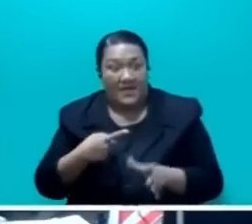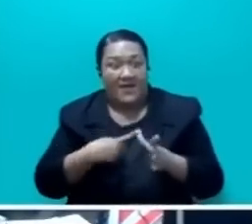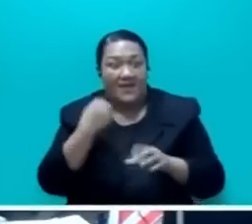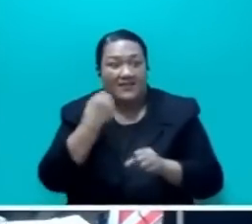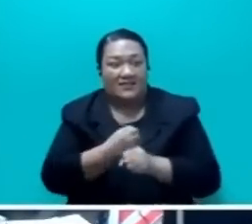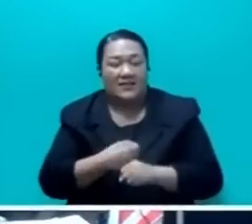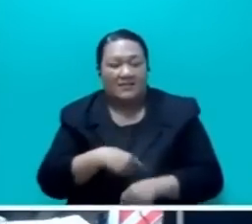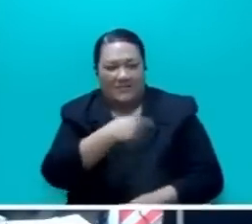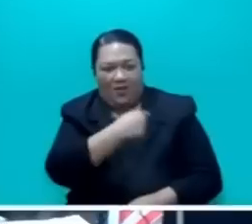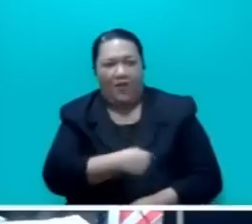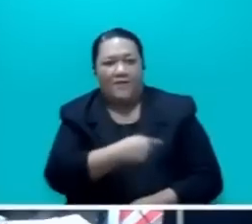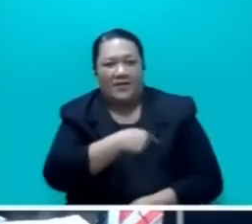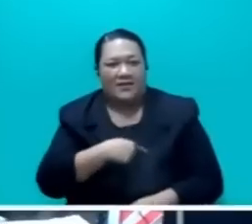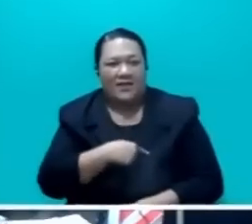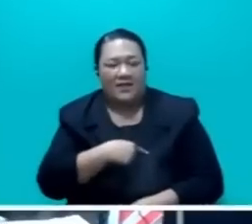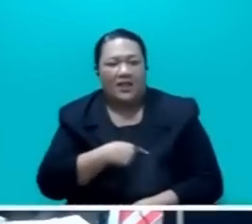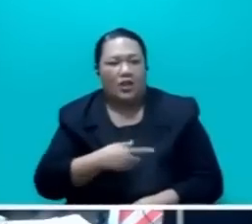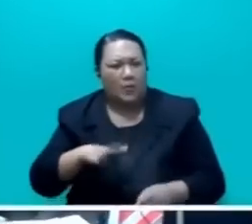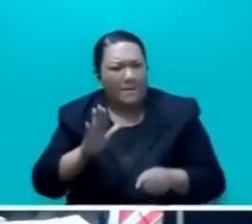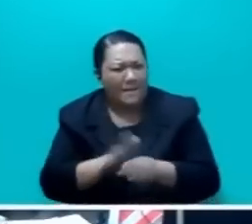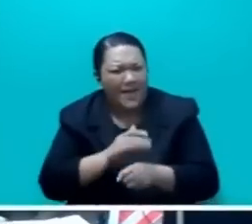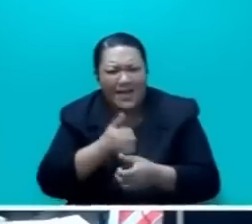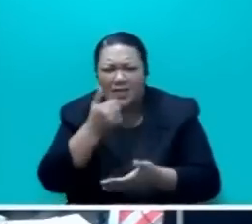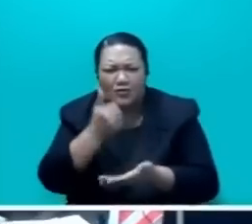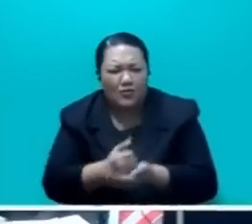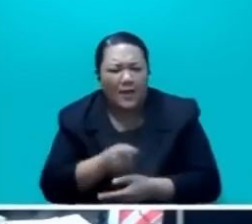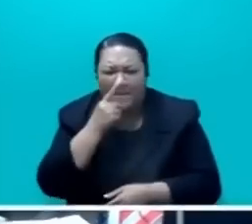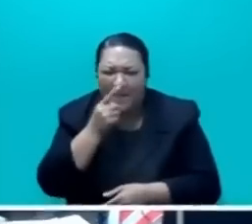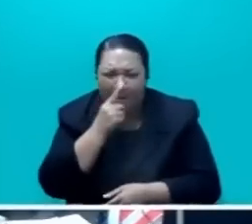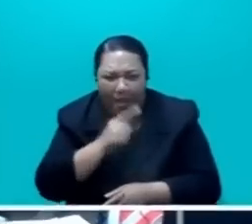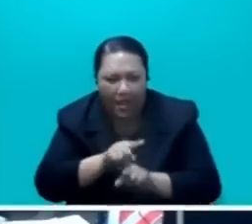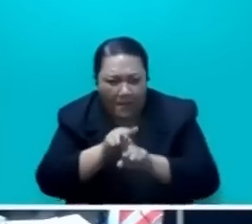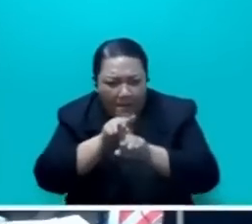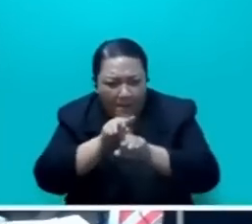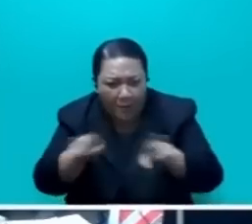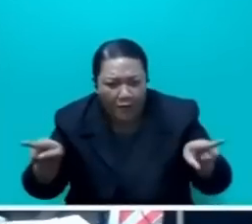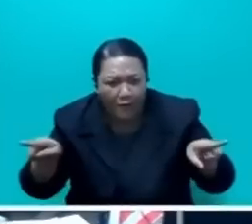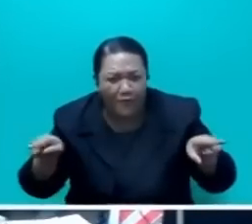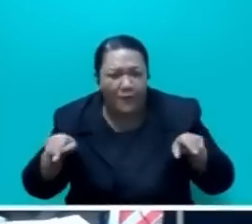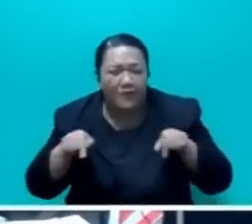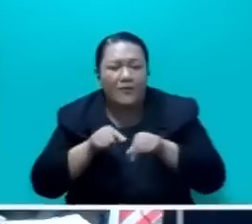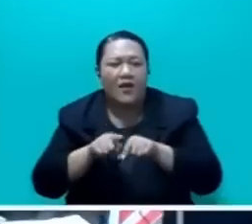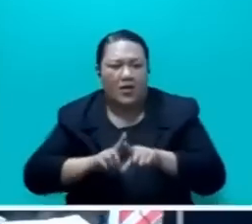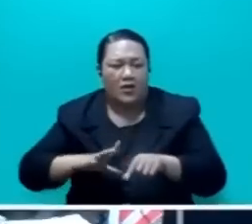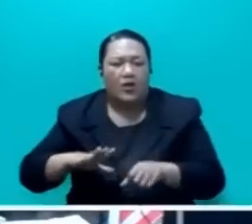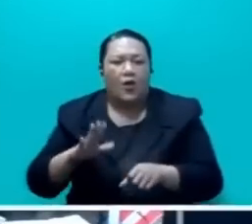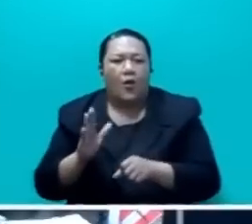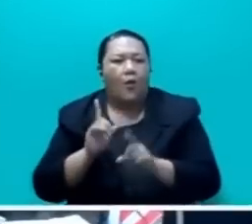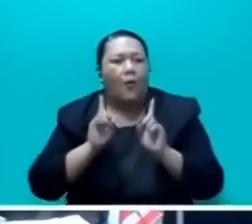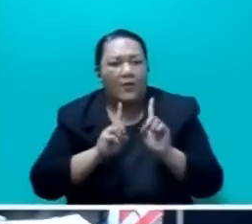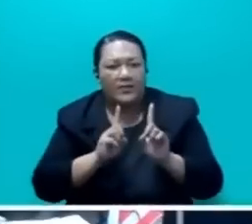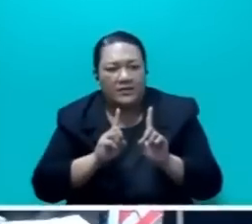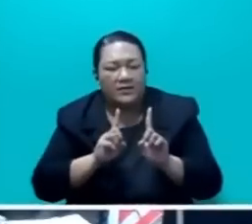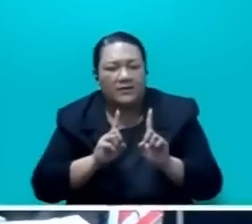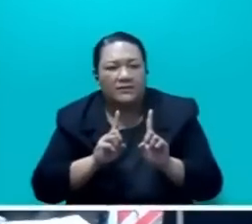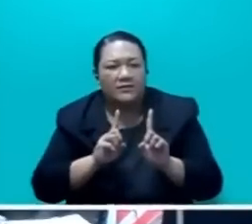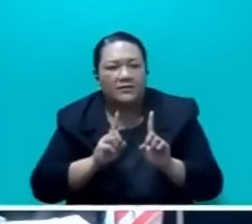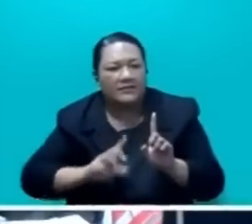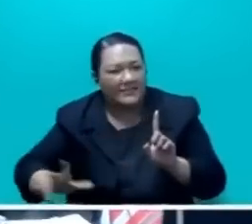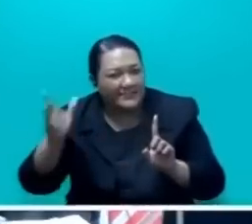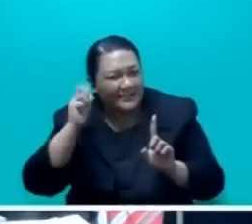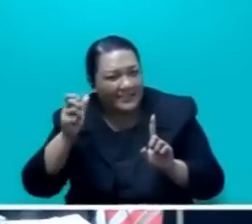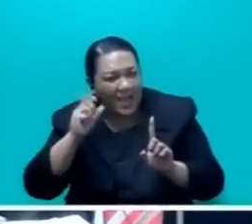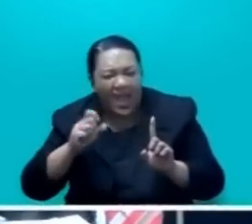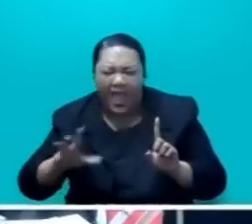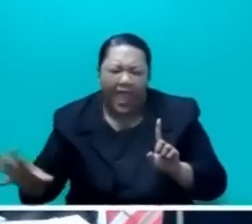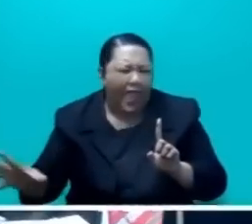to seeing that the dreams of our people are realized through the observance and adherence to the rule of law, and the chains and shackles of